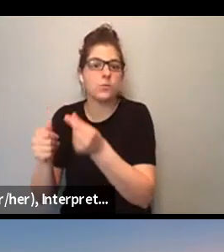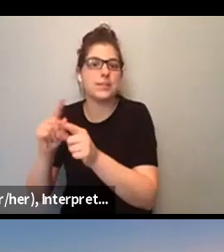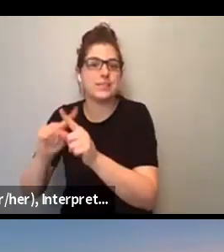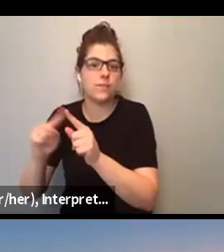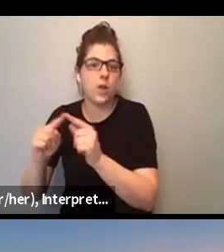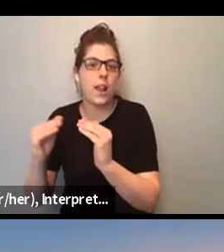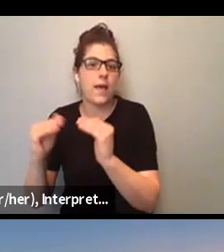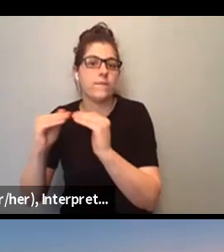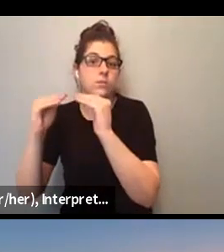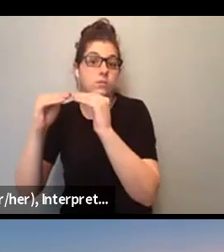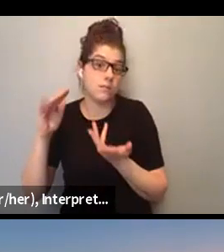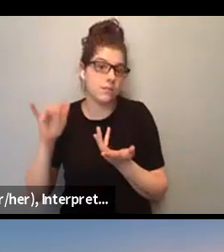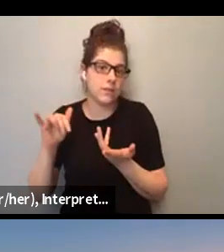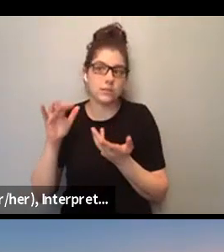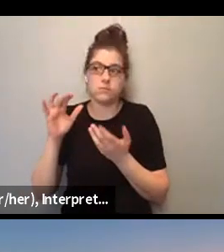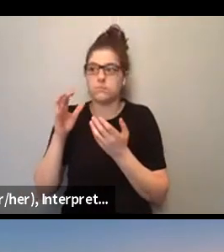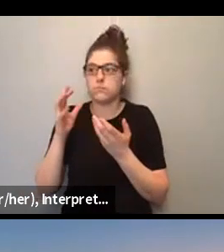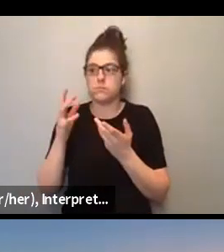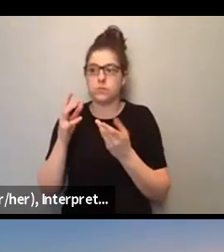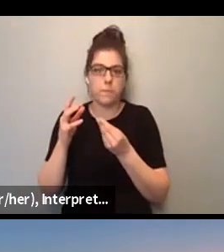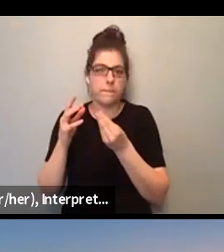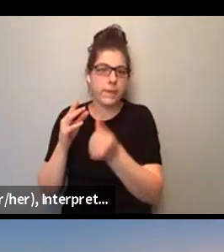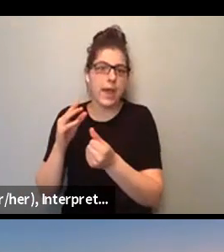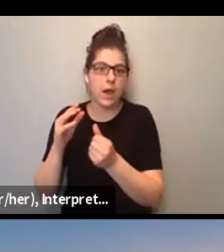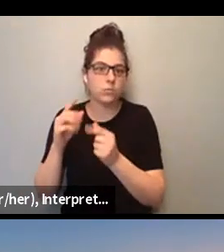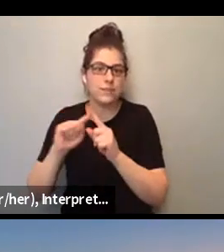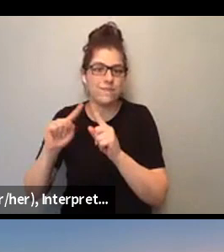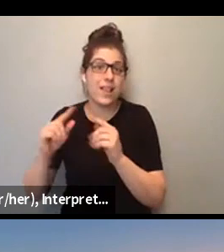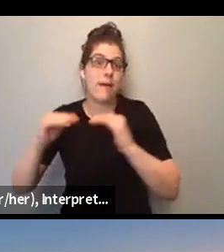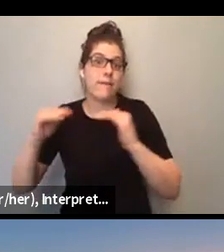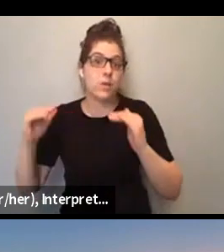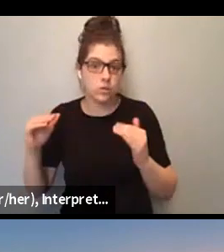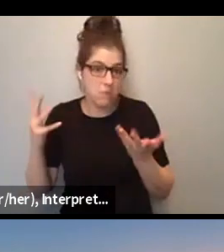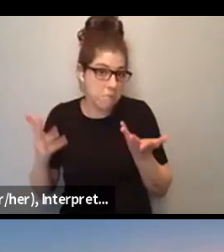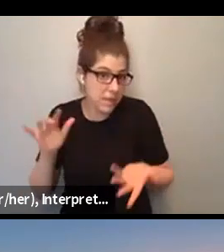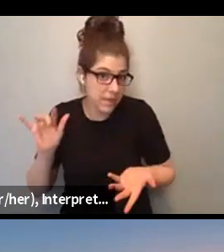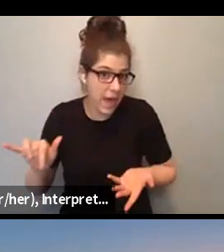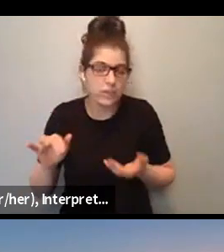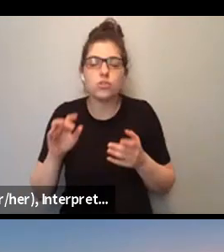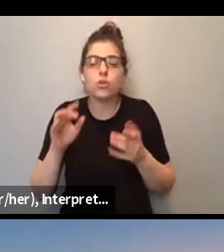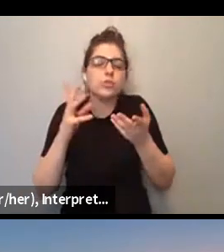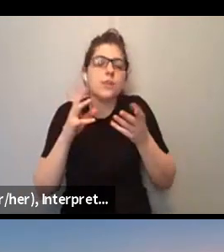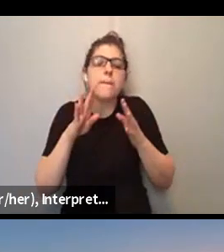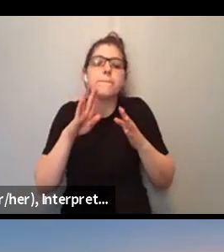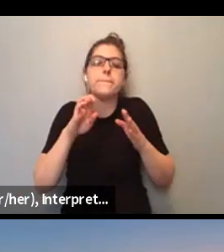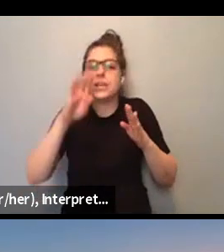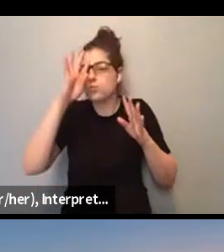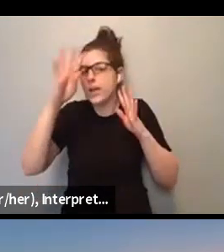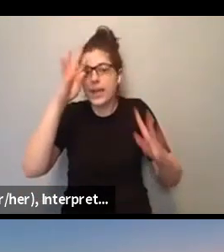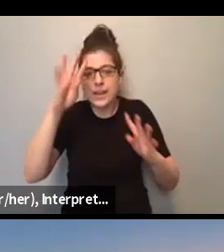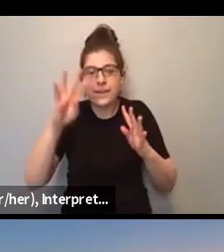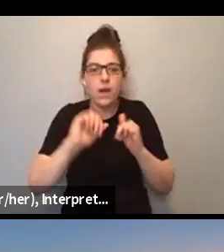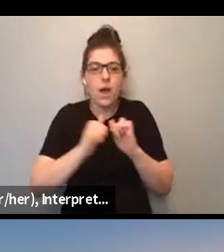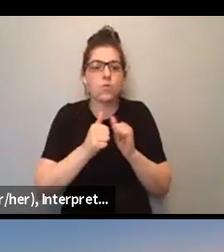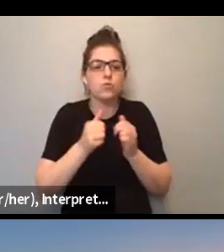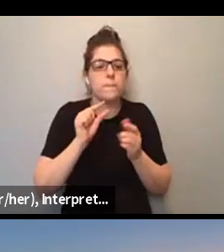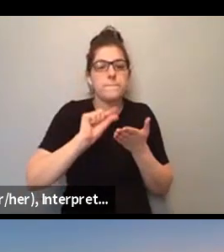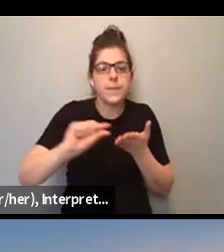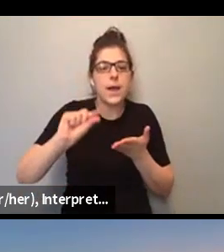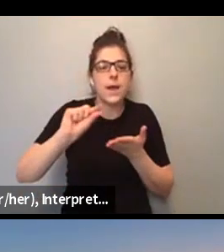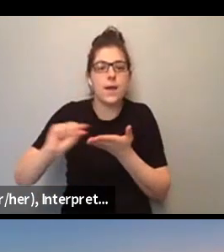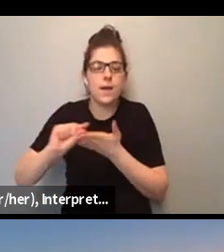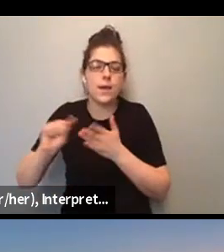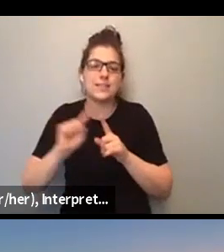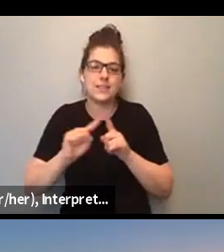score, okay, we pay that out. So so finding ways to break up, you know, those resources so